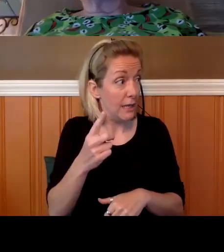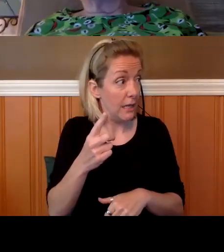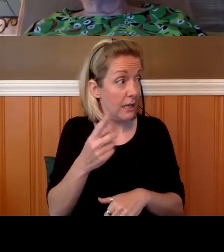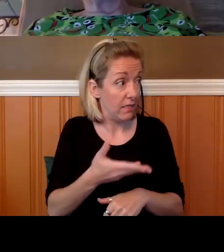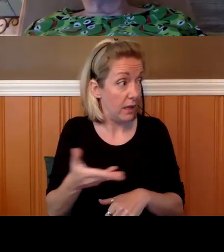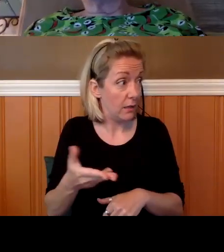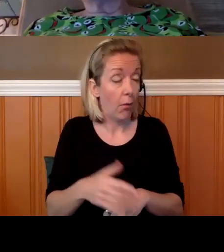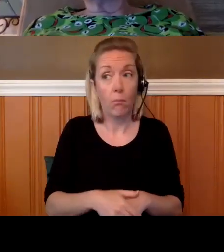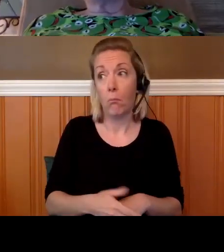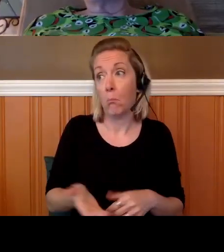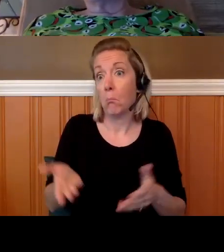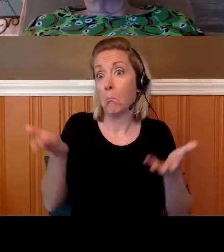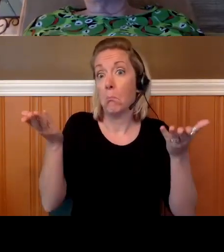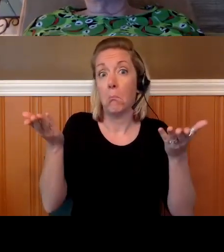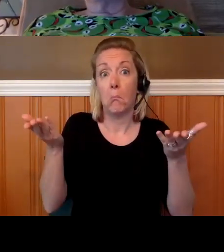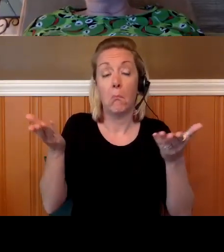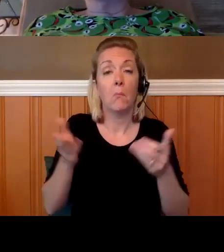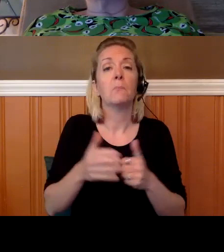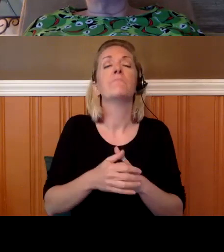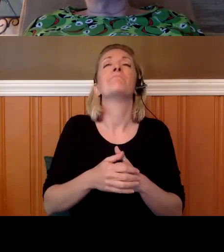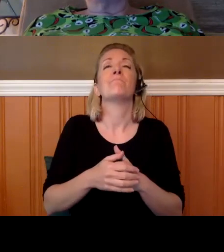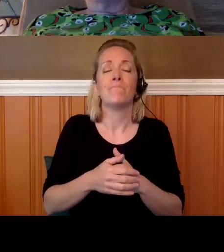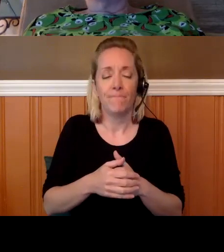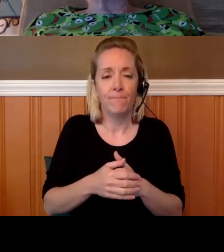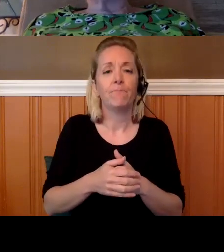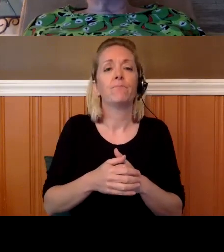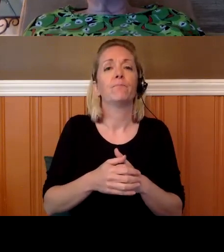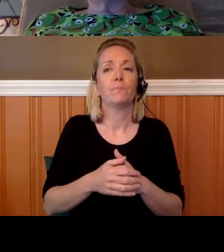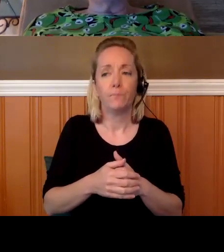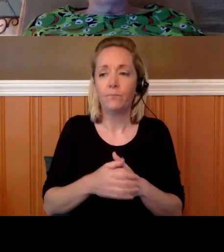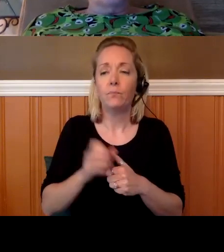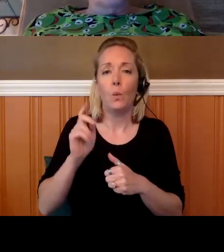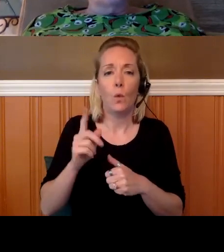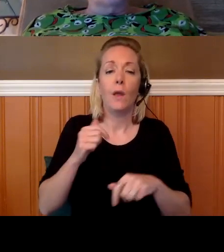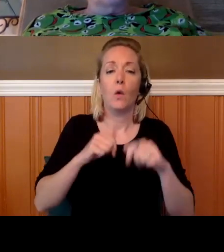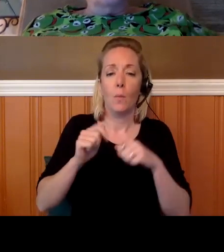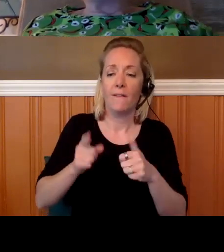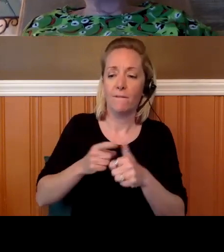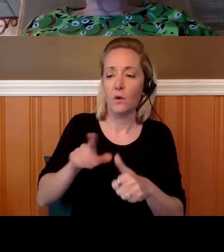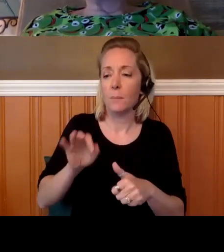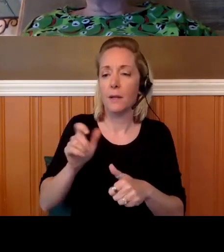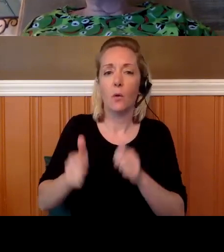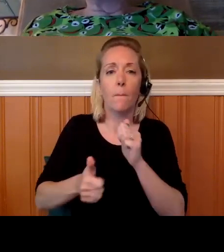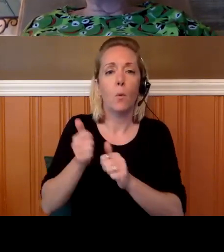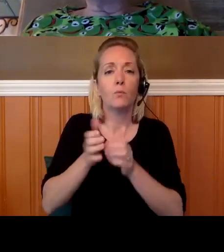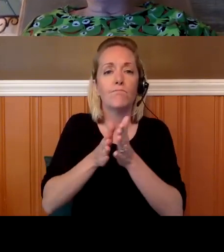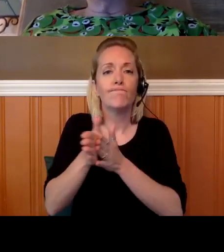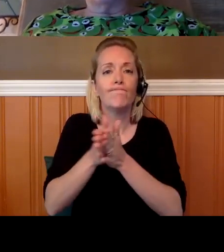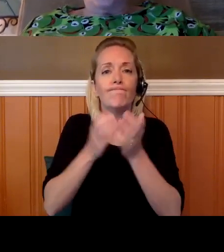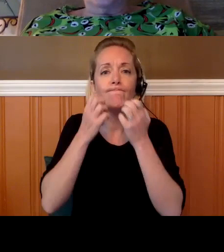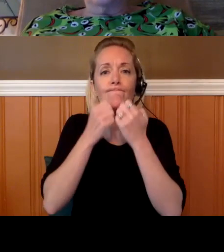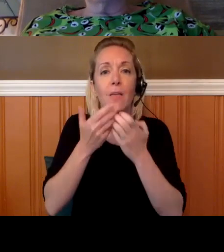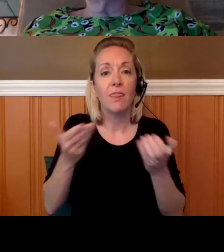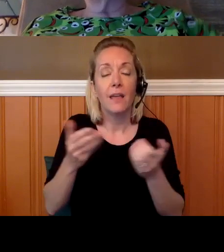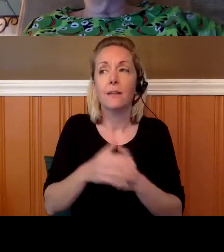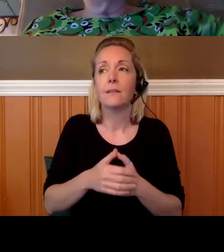well, I don't know. And so that's when we started with, what are her most motivational things? The rocking horse was one, the